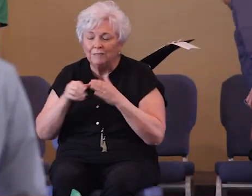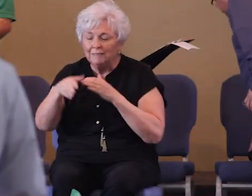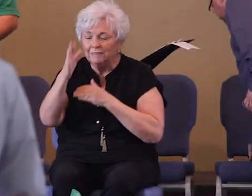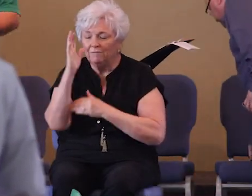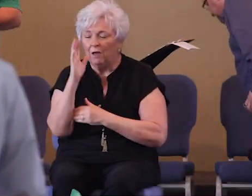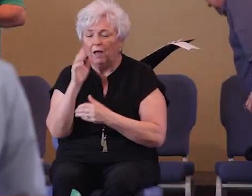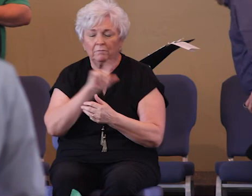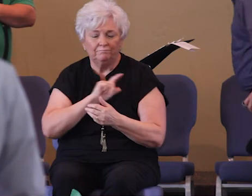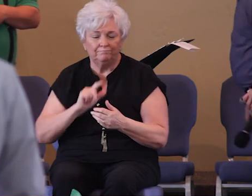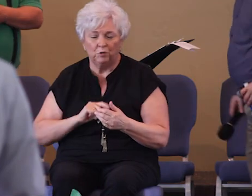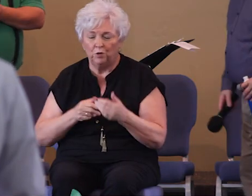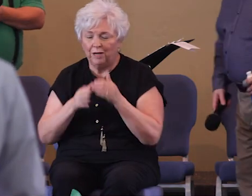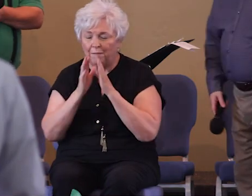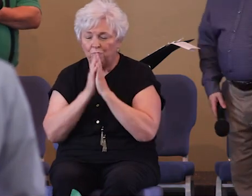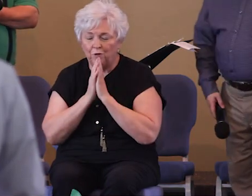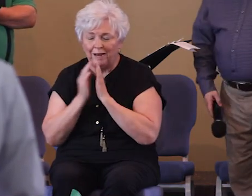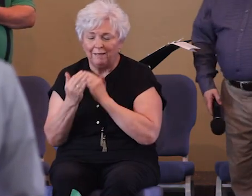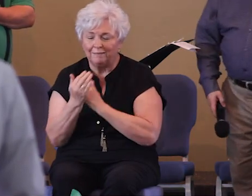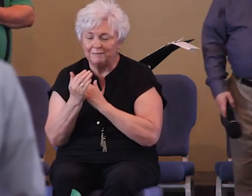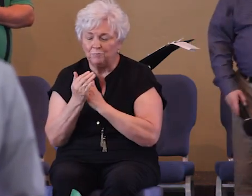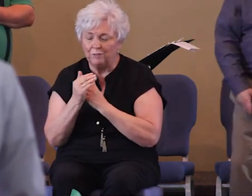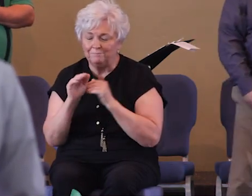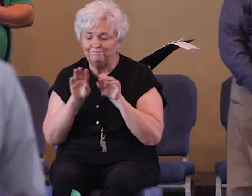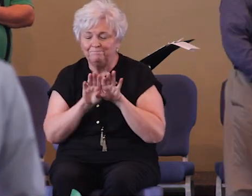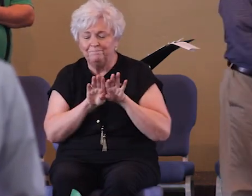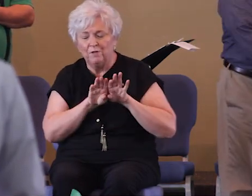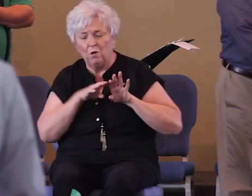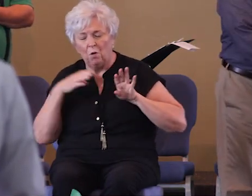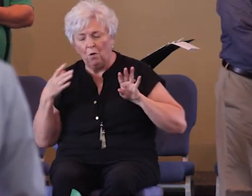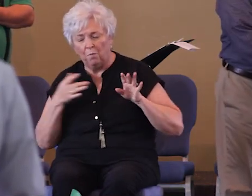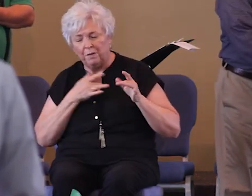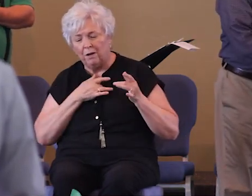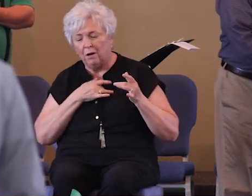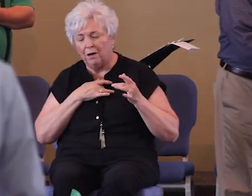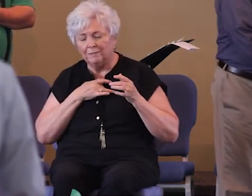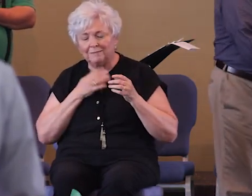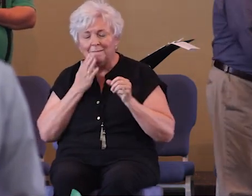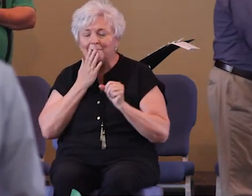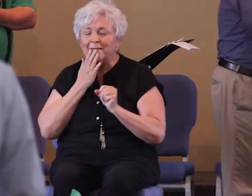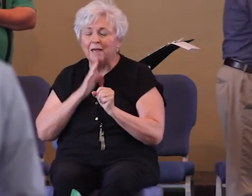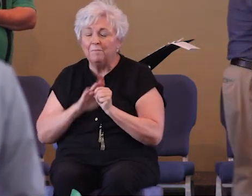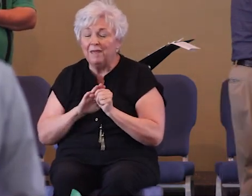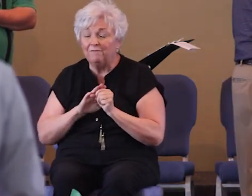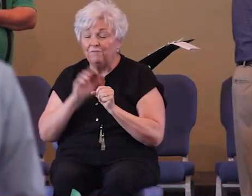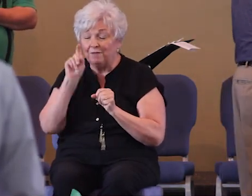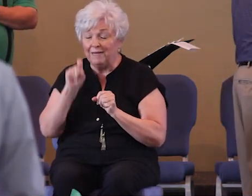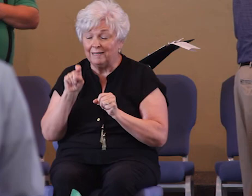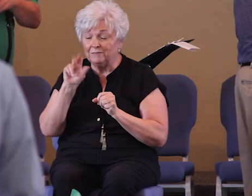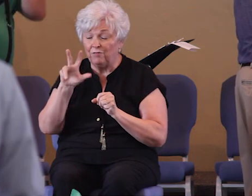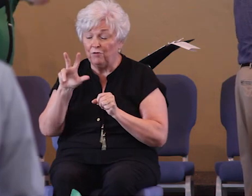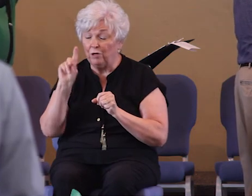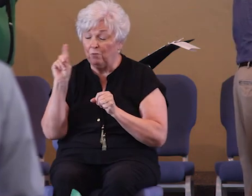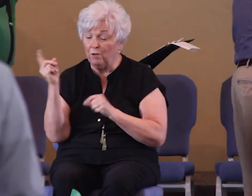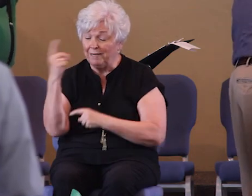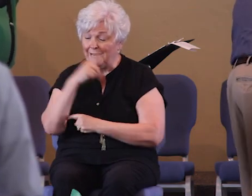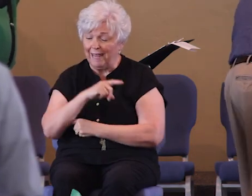And so, Lord, I pray this morning that we would be open. Lord, that we would commit for the next 31 days